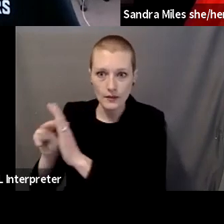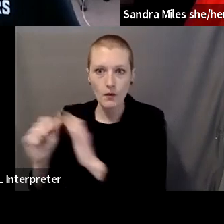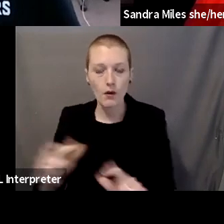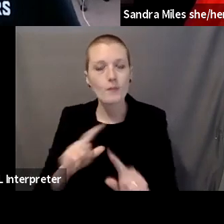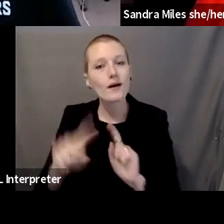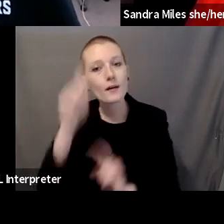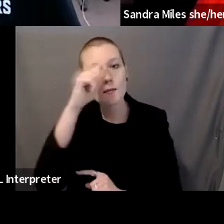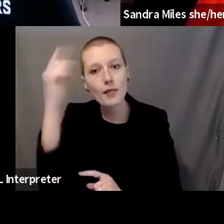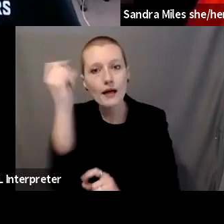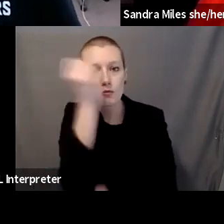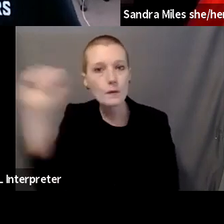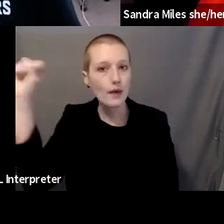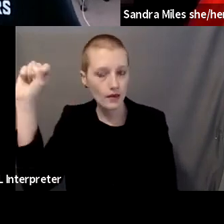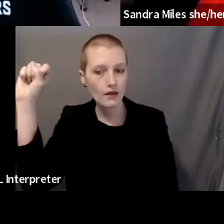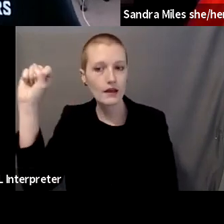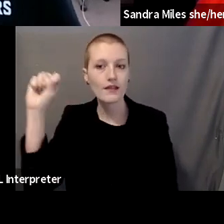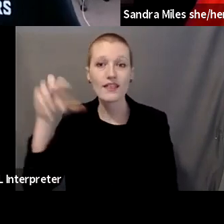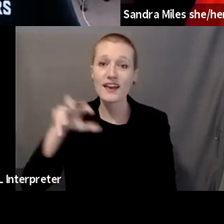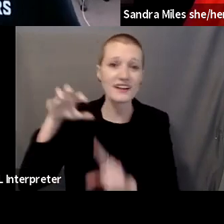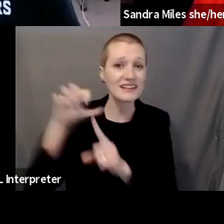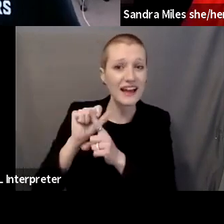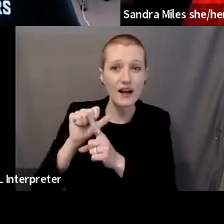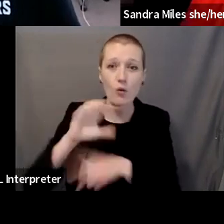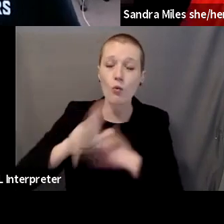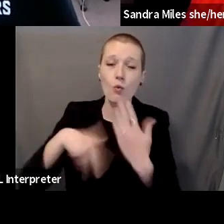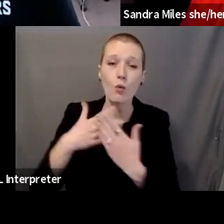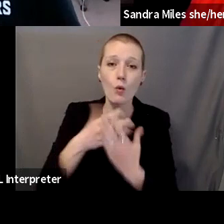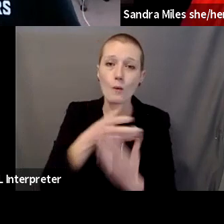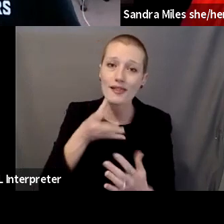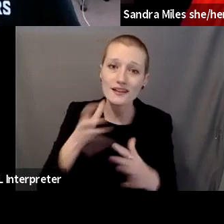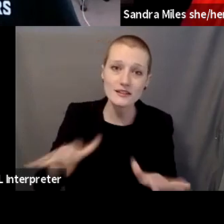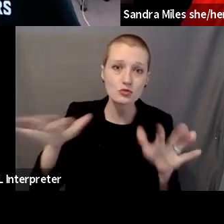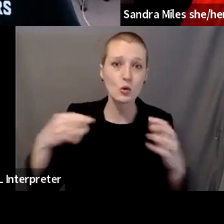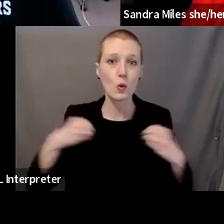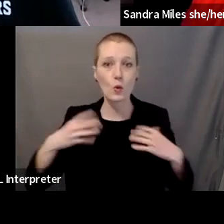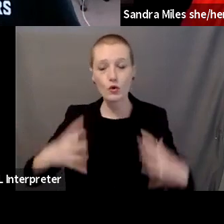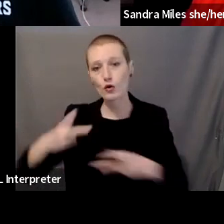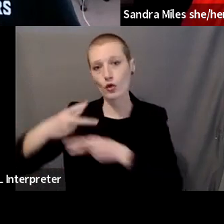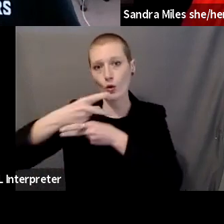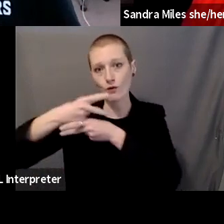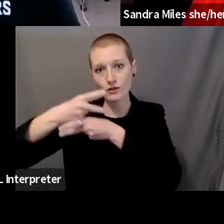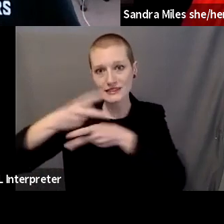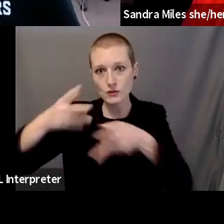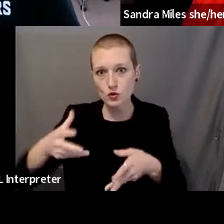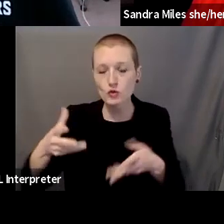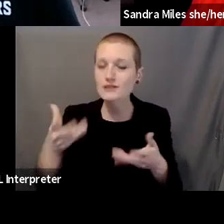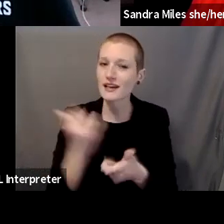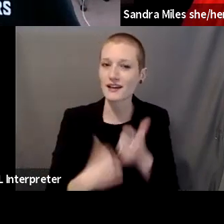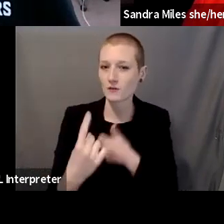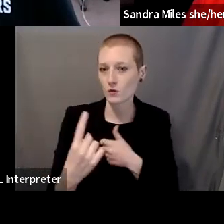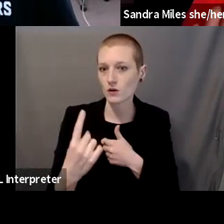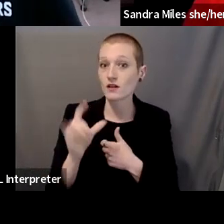rebellion where they attacked the whole plantation and the owners and the overseers and everybody. So those kind of stories